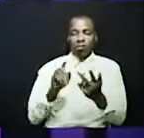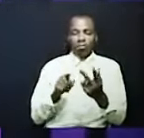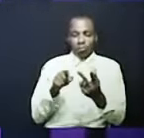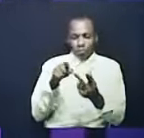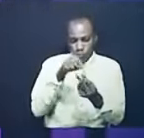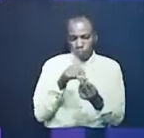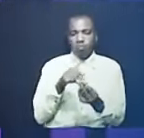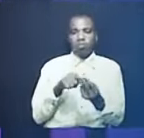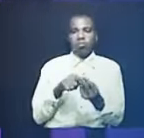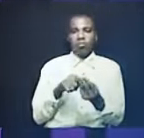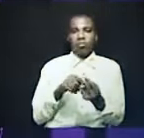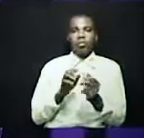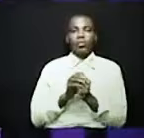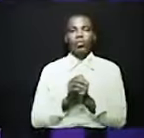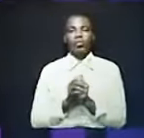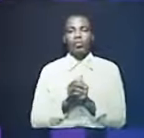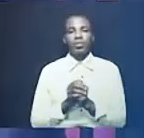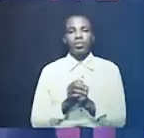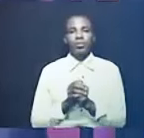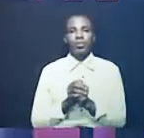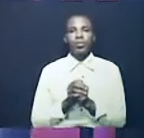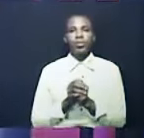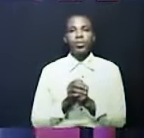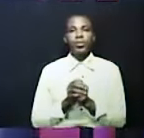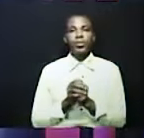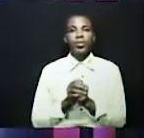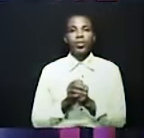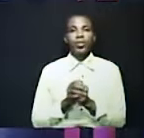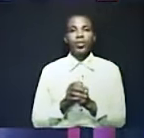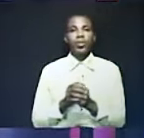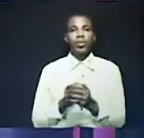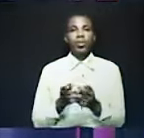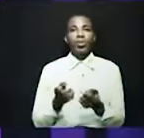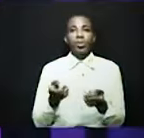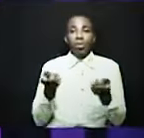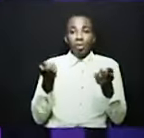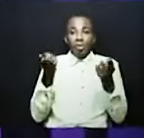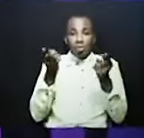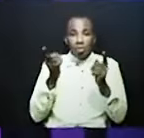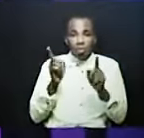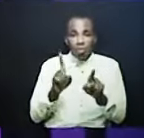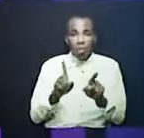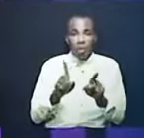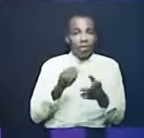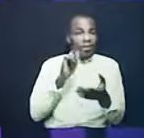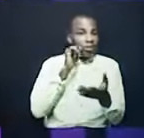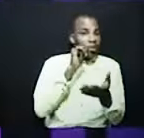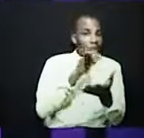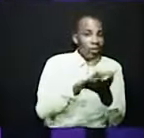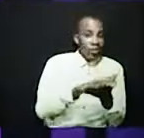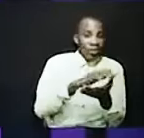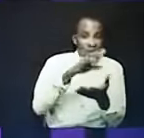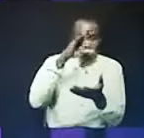See, when the couple carefully and intentionally